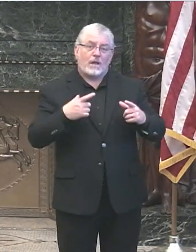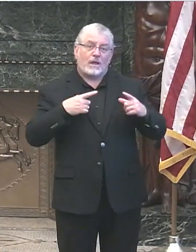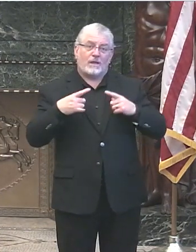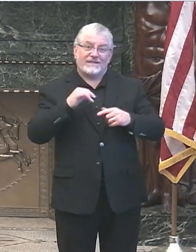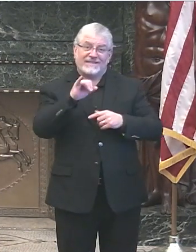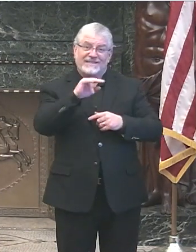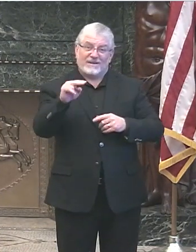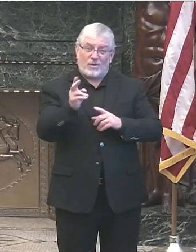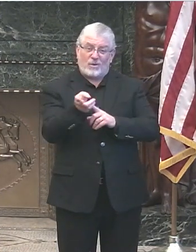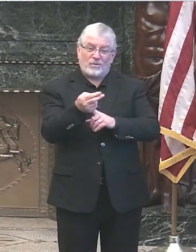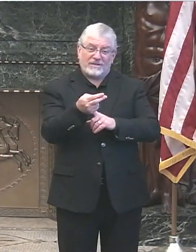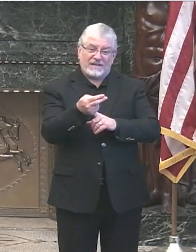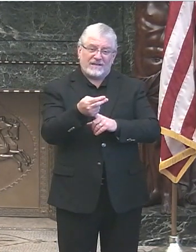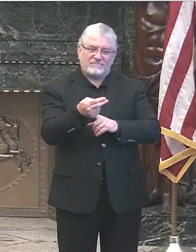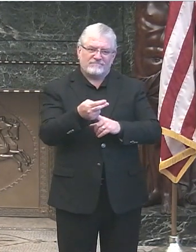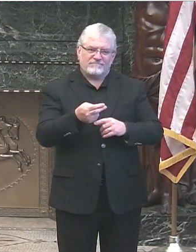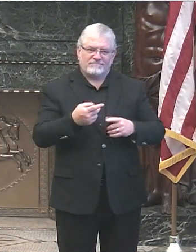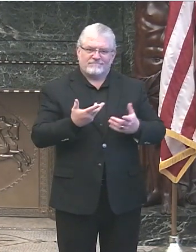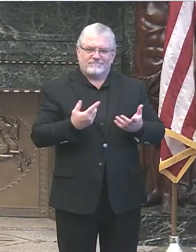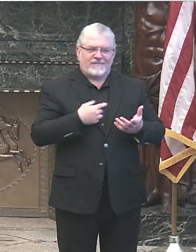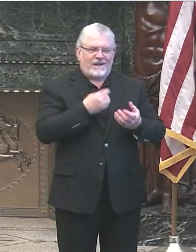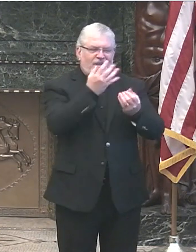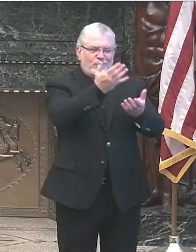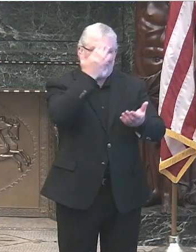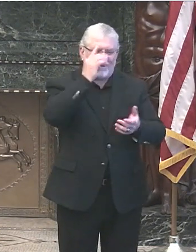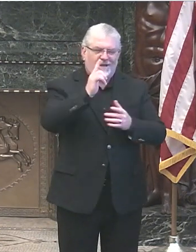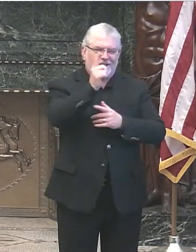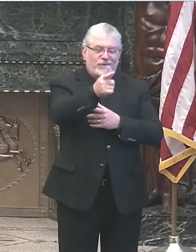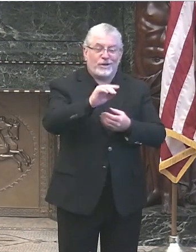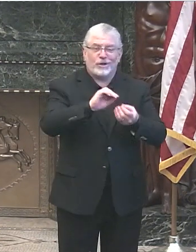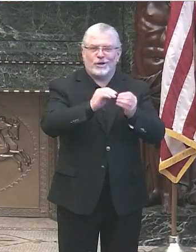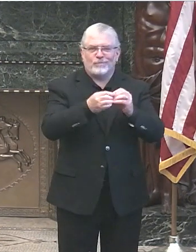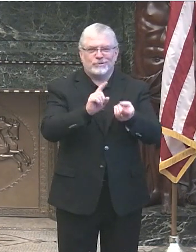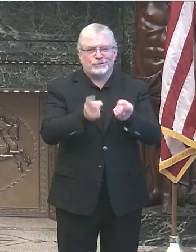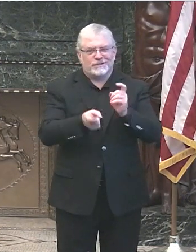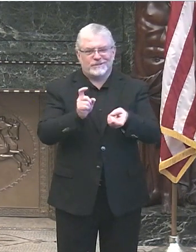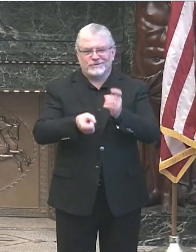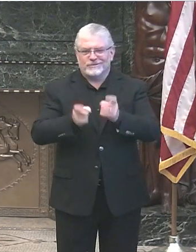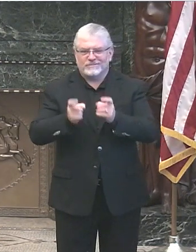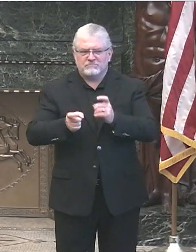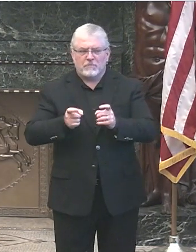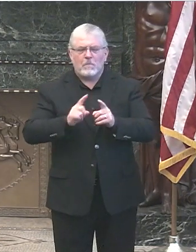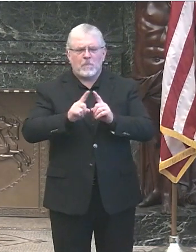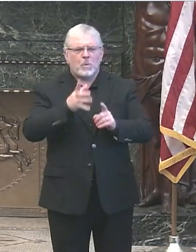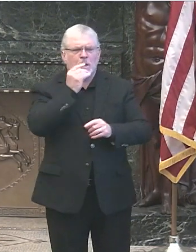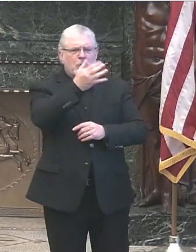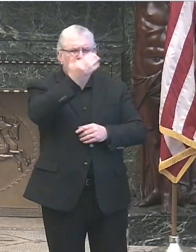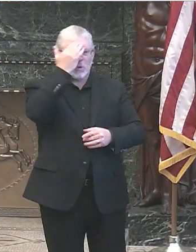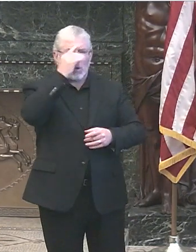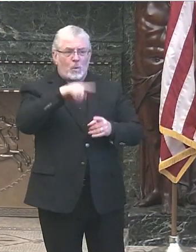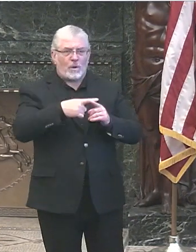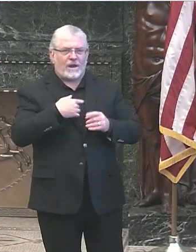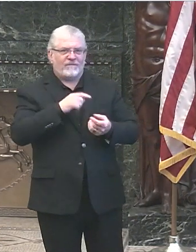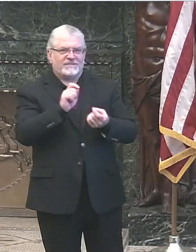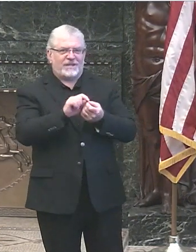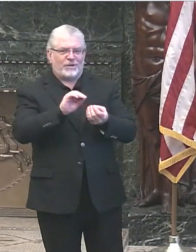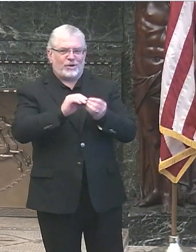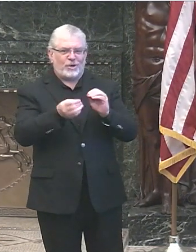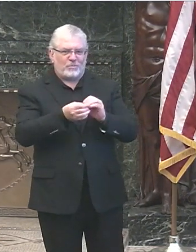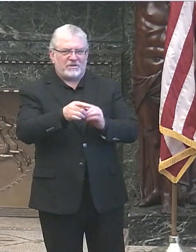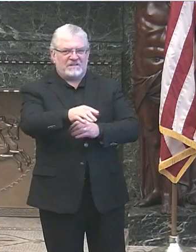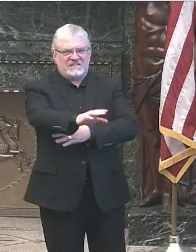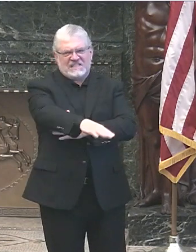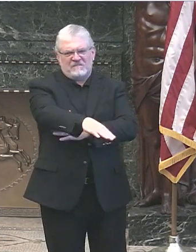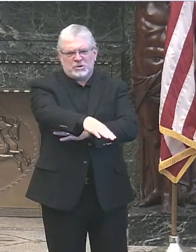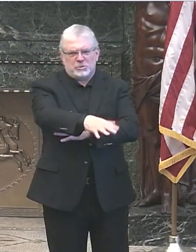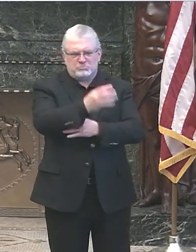this morning. I don't have an update, but we can get back to you with a specific number later this afternoon.